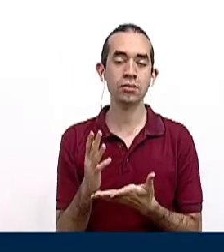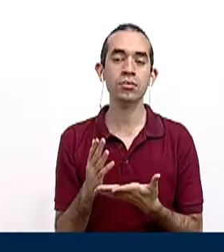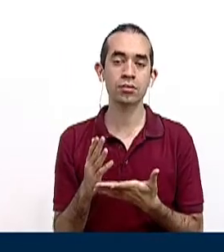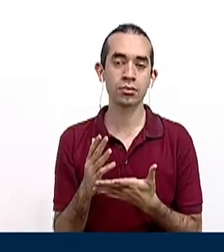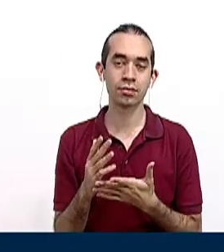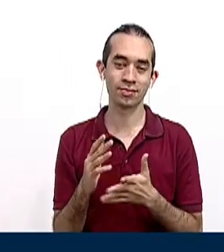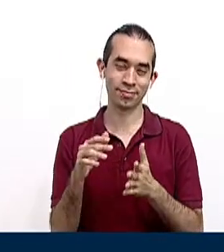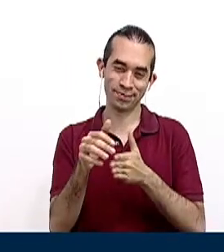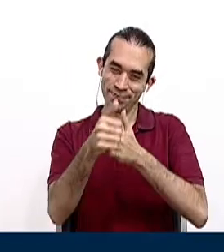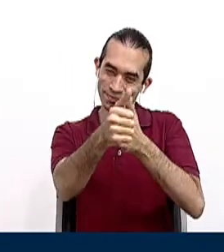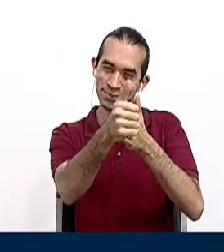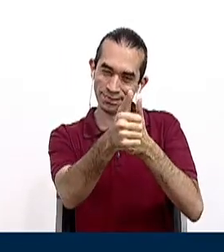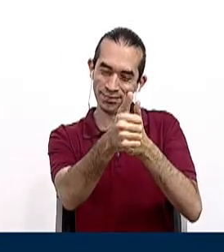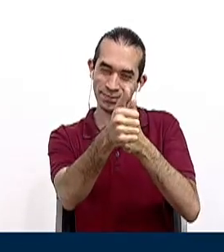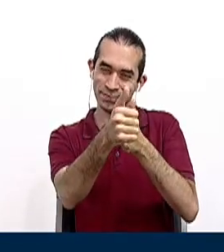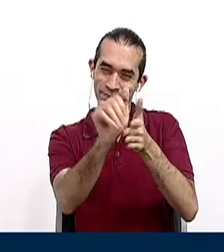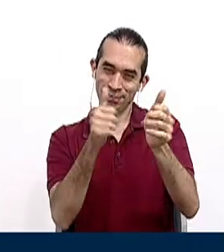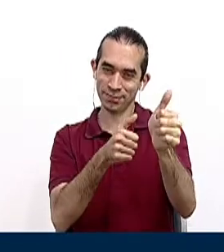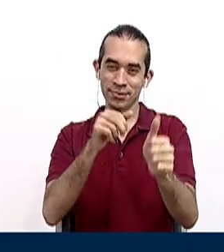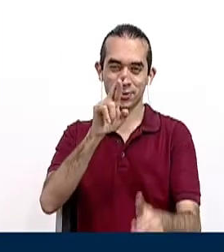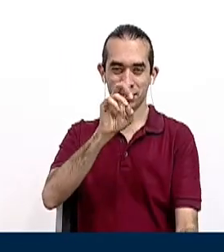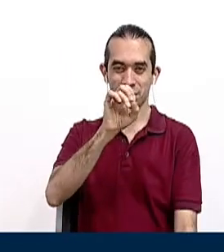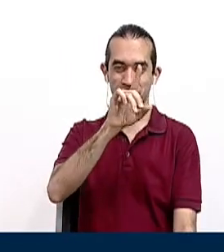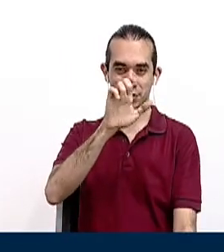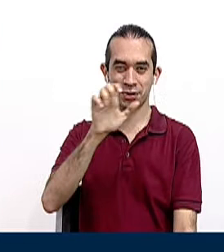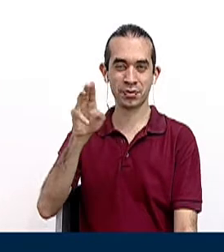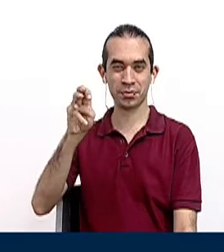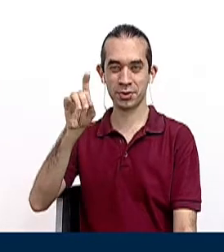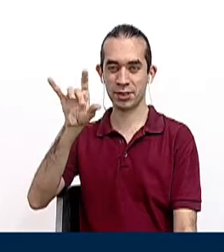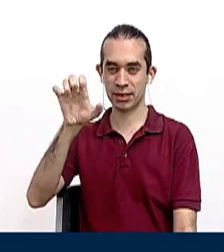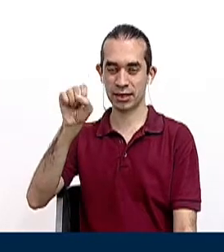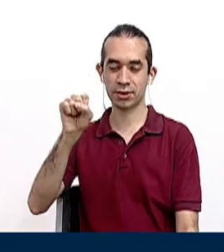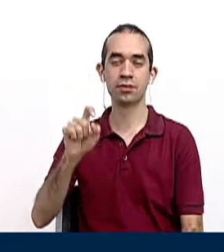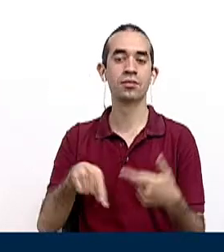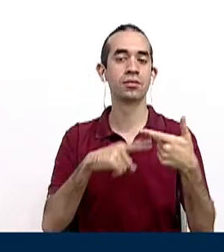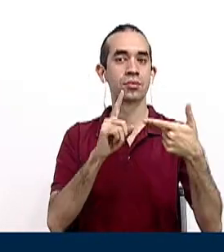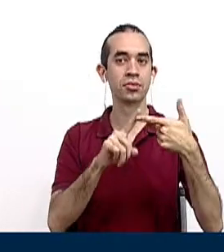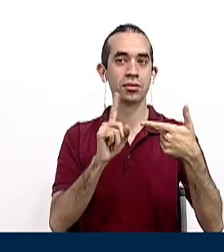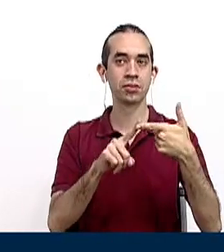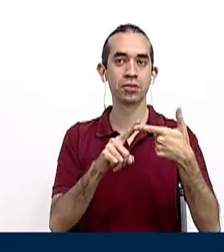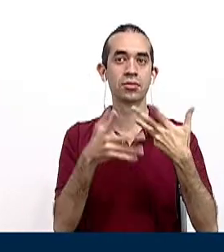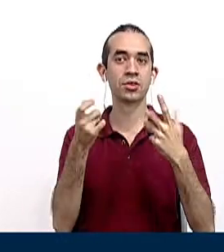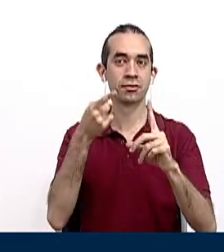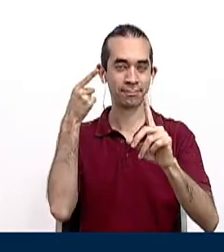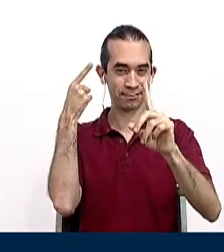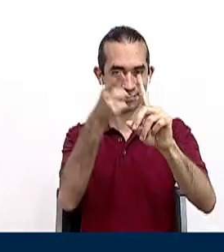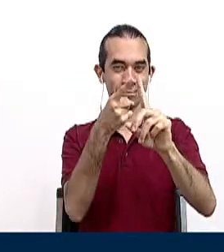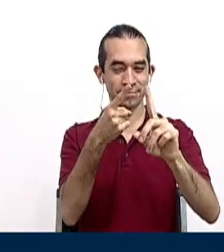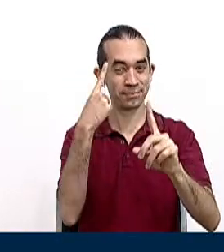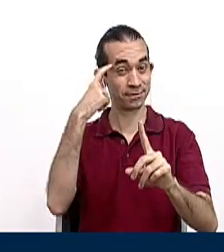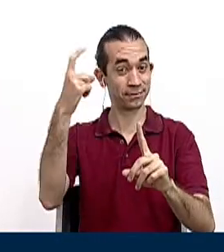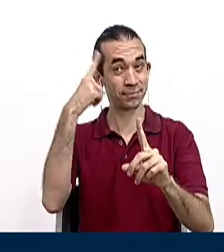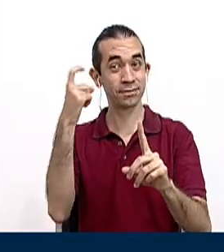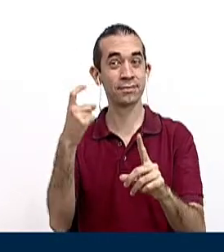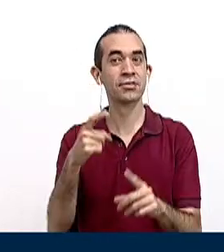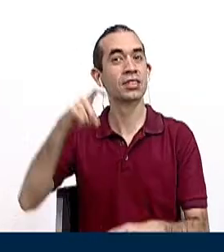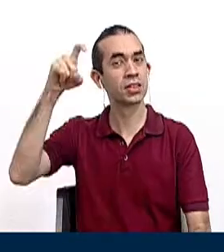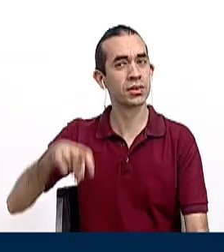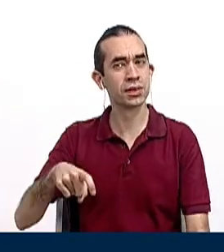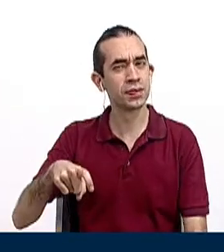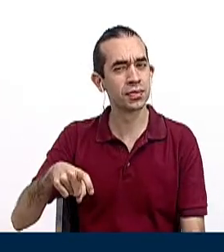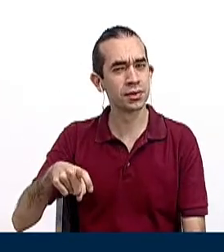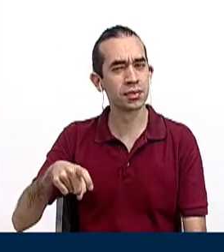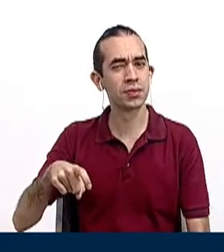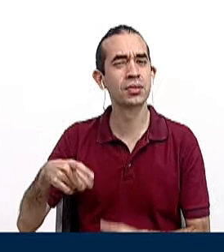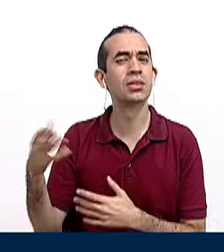role models, right? Great, excellent. Number 2, if we want to achieve our dreams, we must,